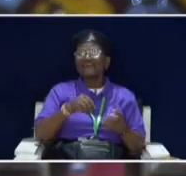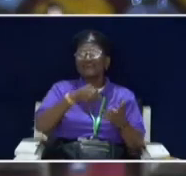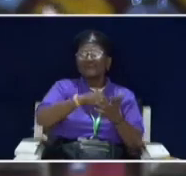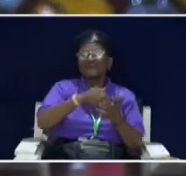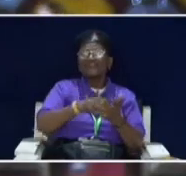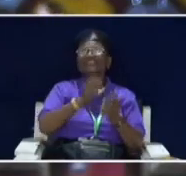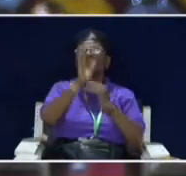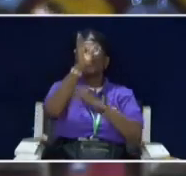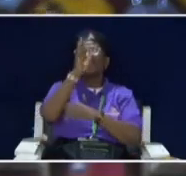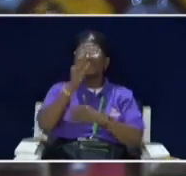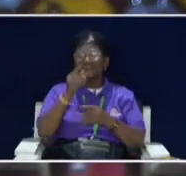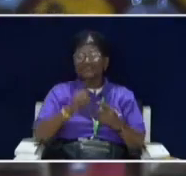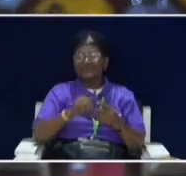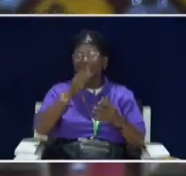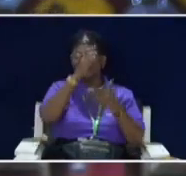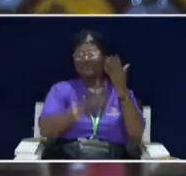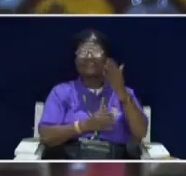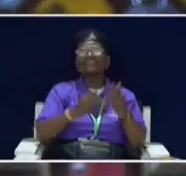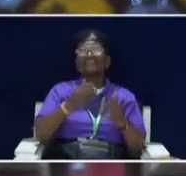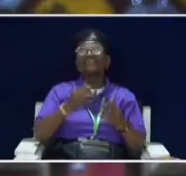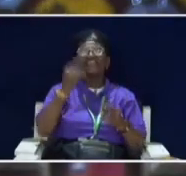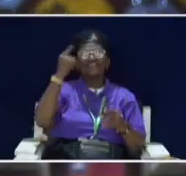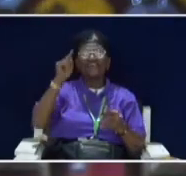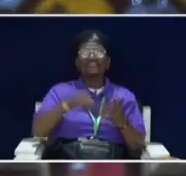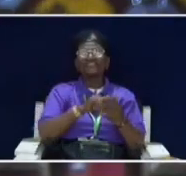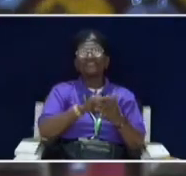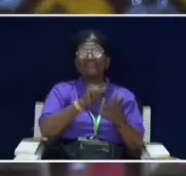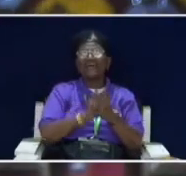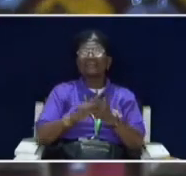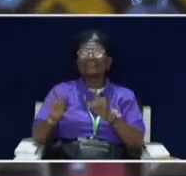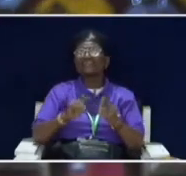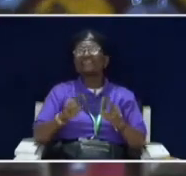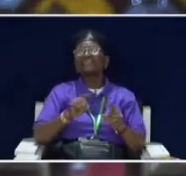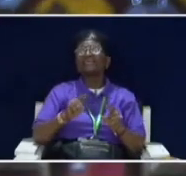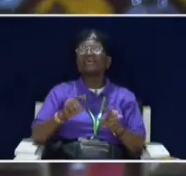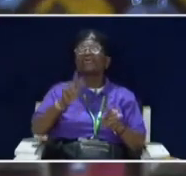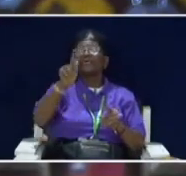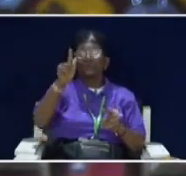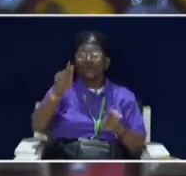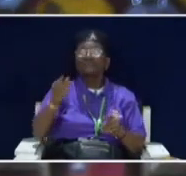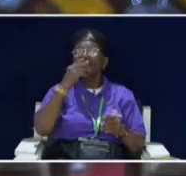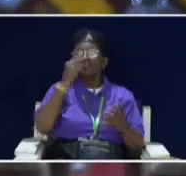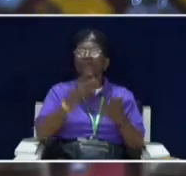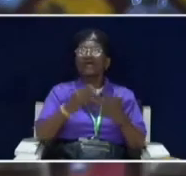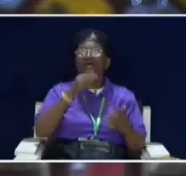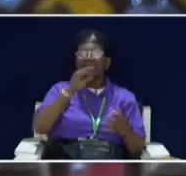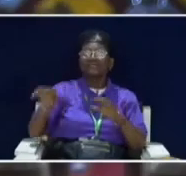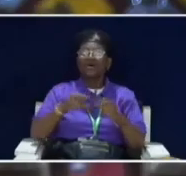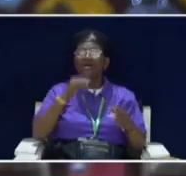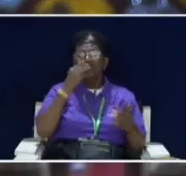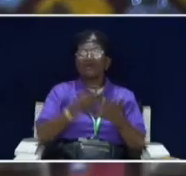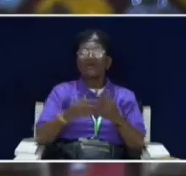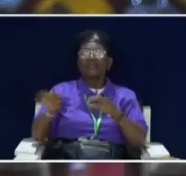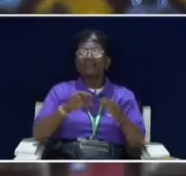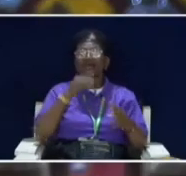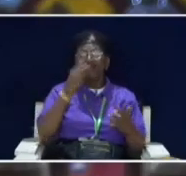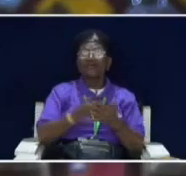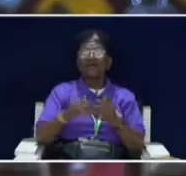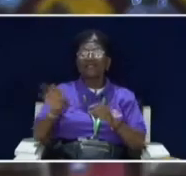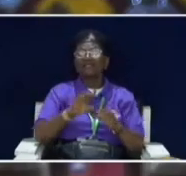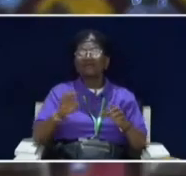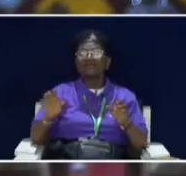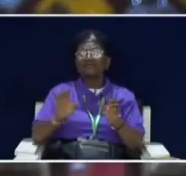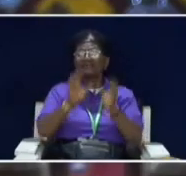your favor. For those who did 21 days, well done, well done, well done, well done. If you are, celebrate God and